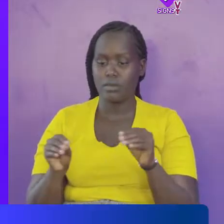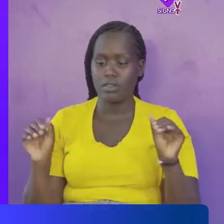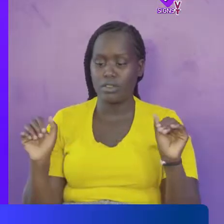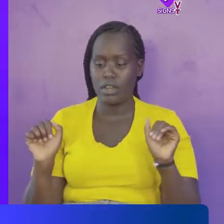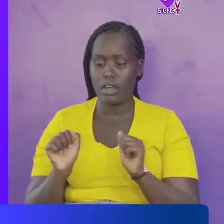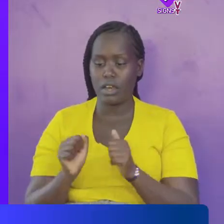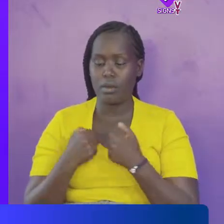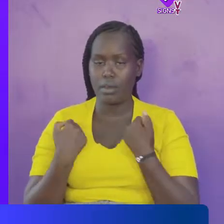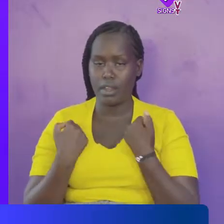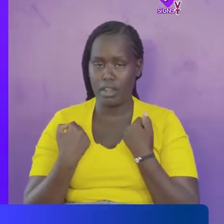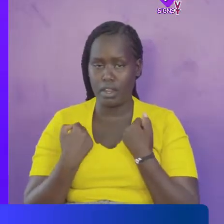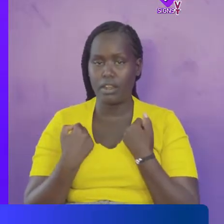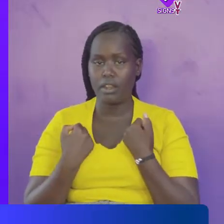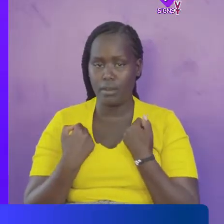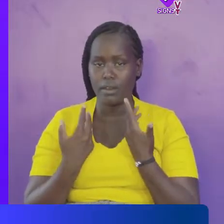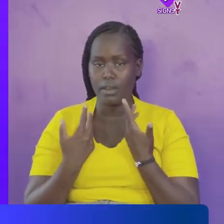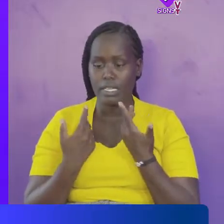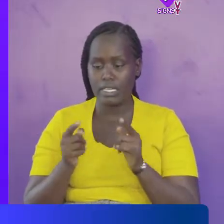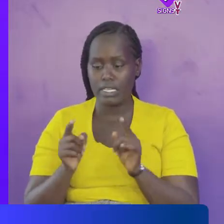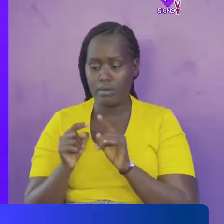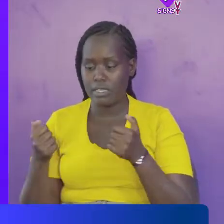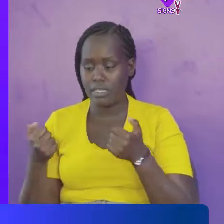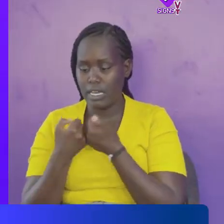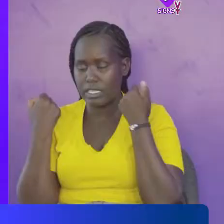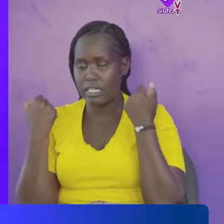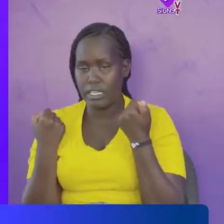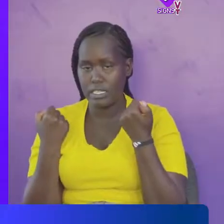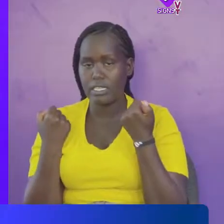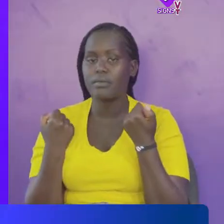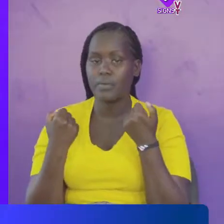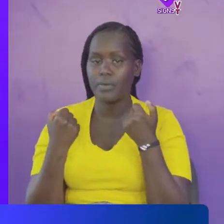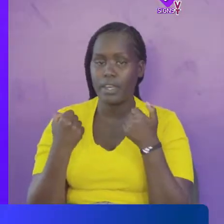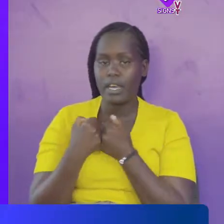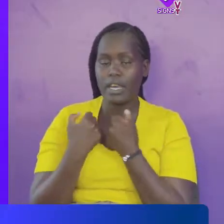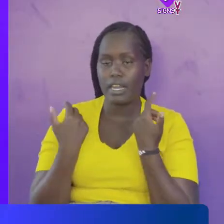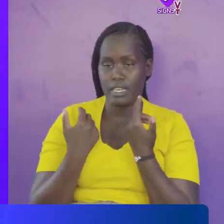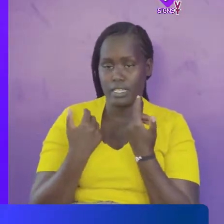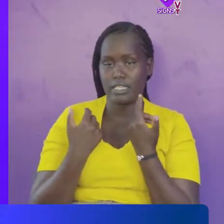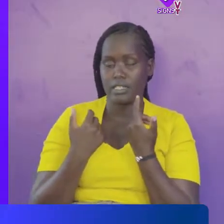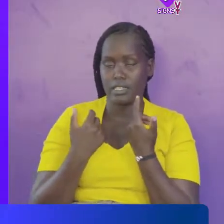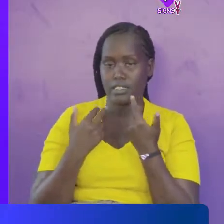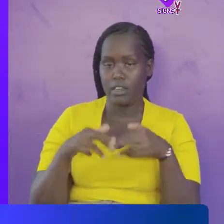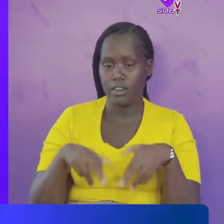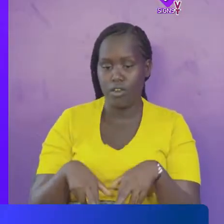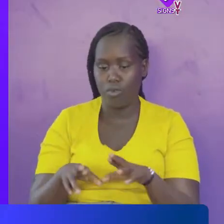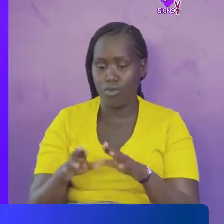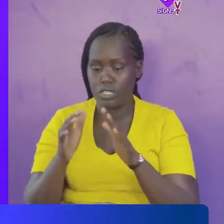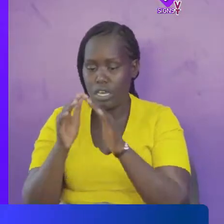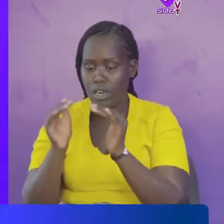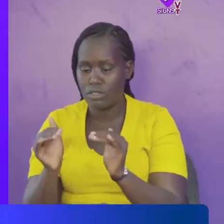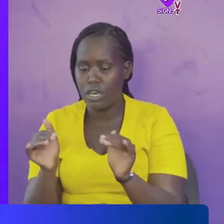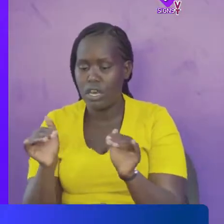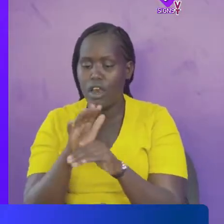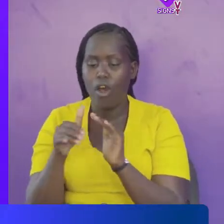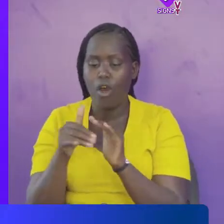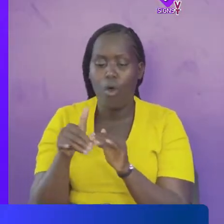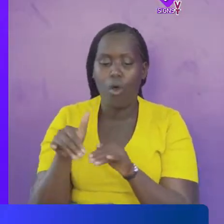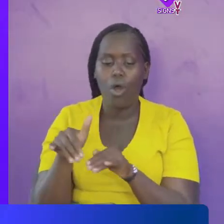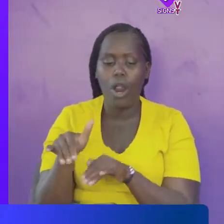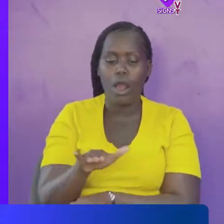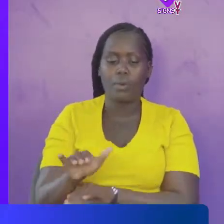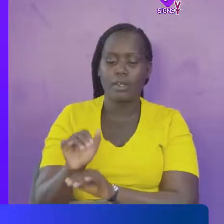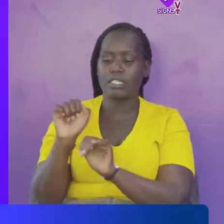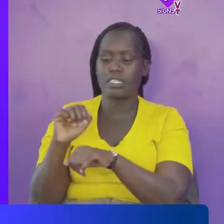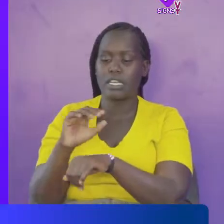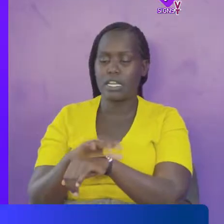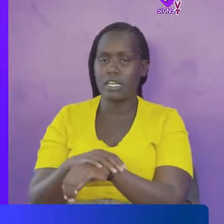it's acquired, through right? Accidents. Yeah. And accidents are so many on our roads, in our houses, in everywhere. You can get an accident.